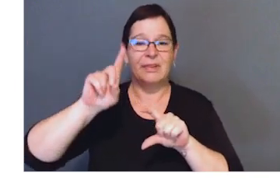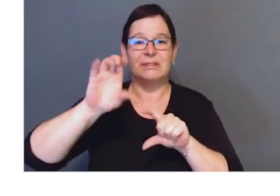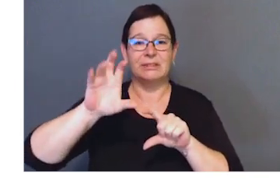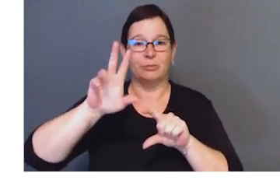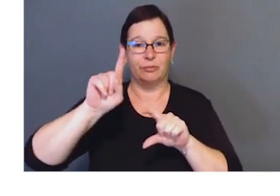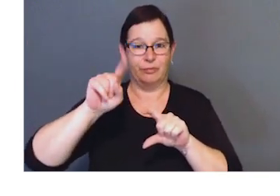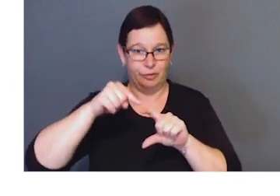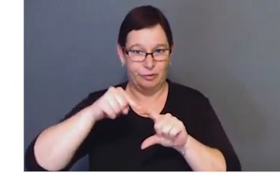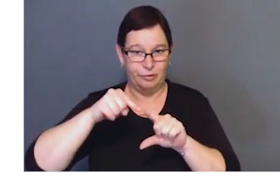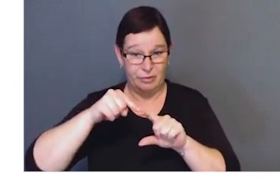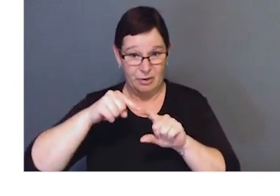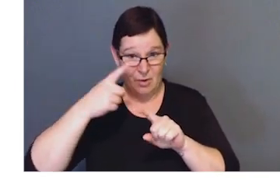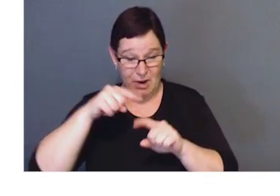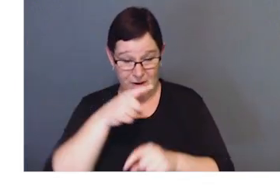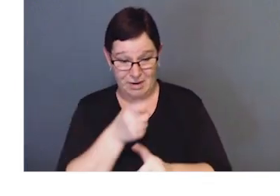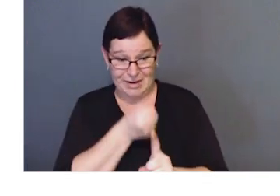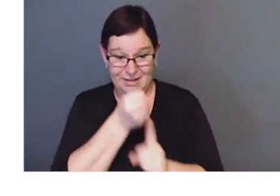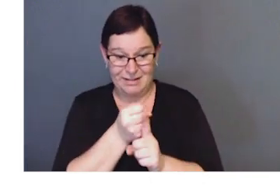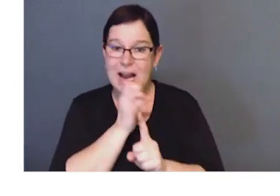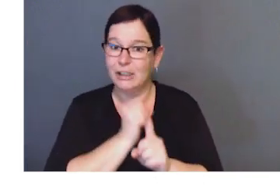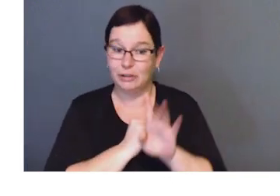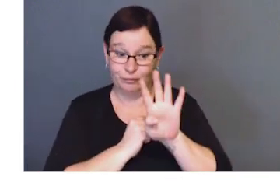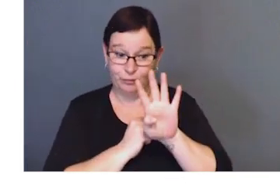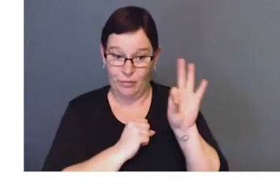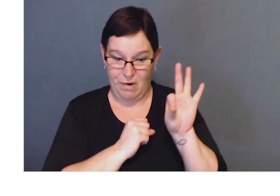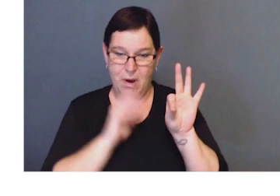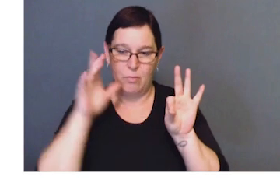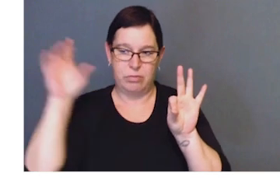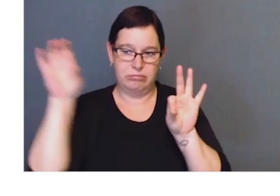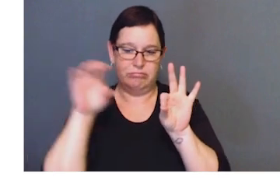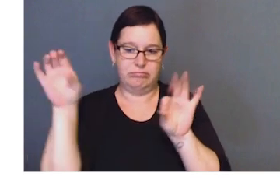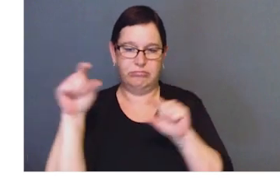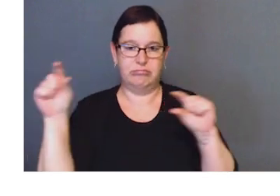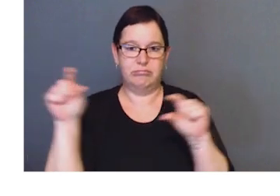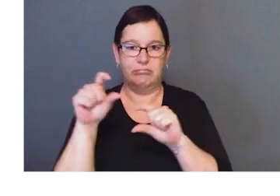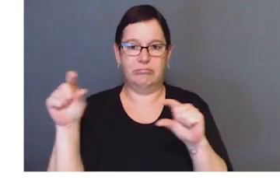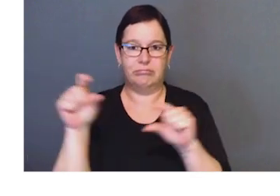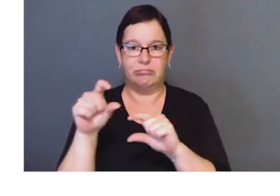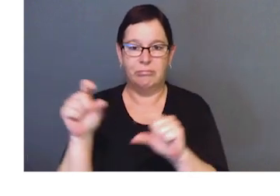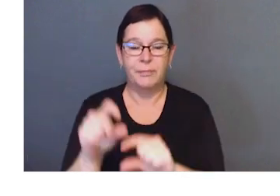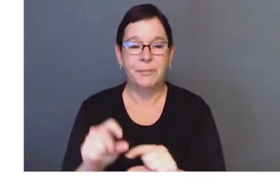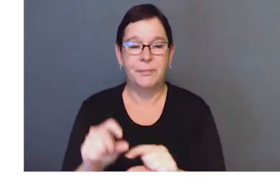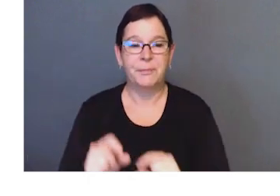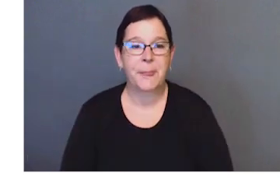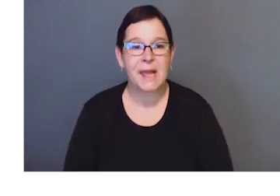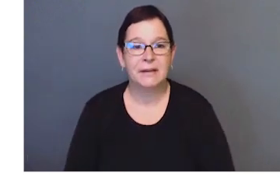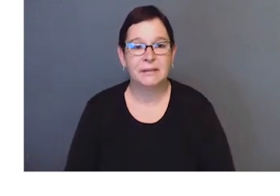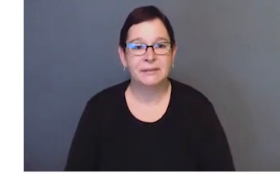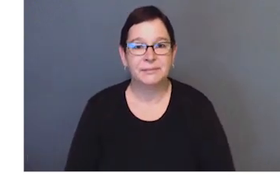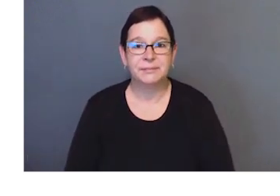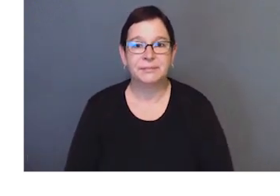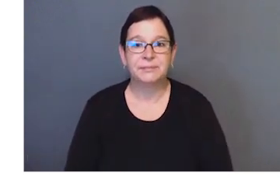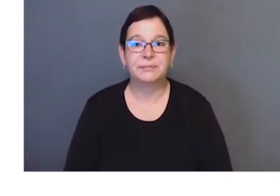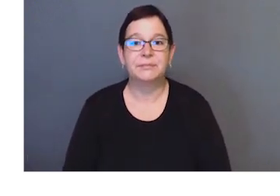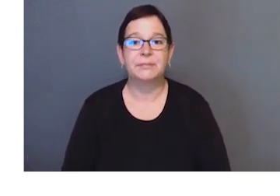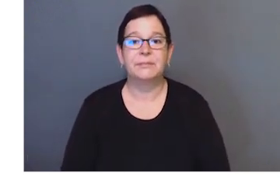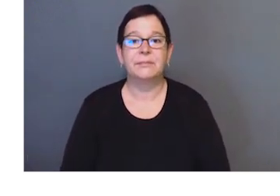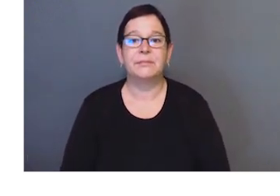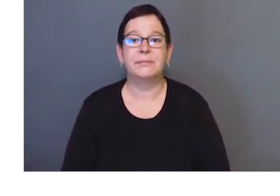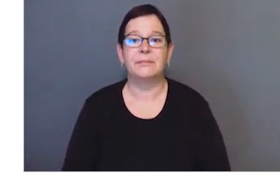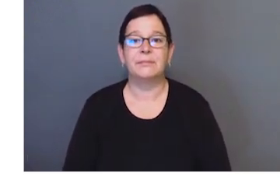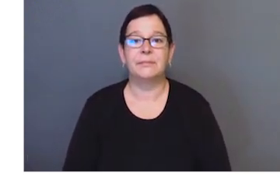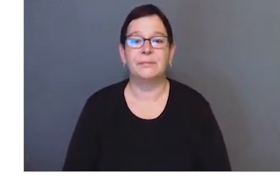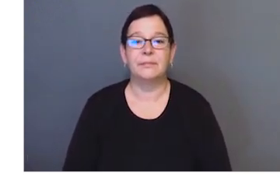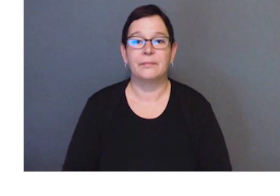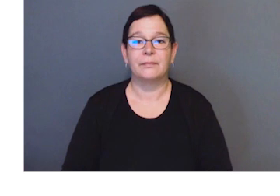49. The government will pay a matching grant of between 100% to 300% into